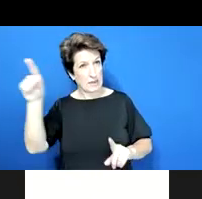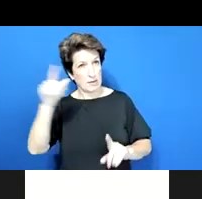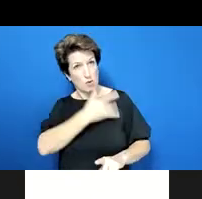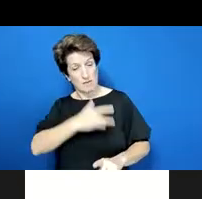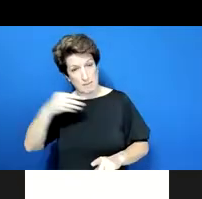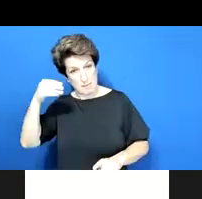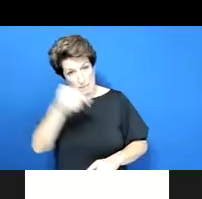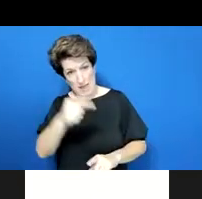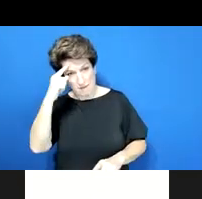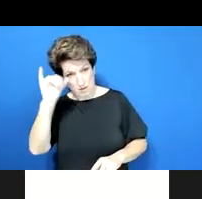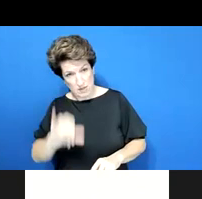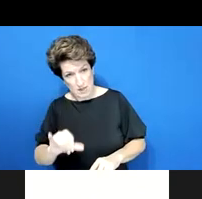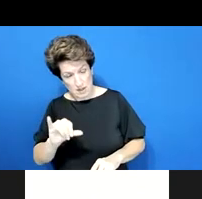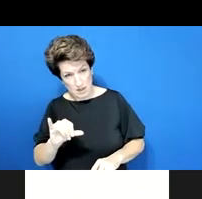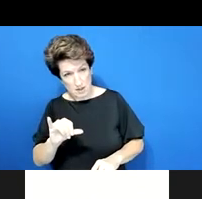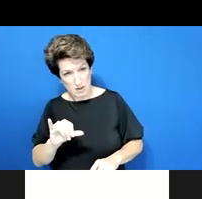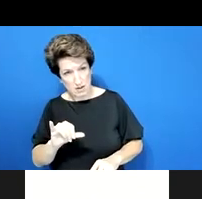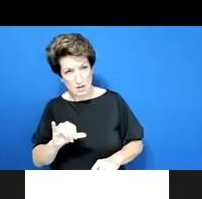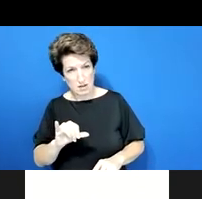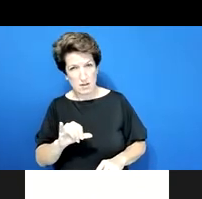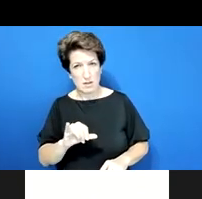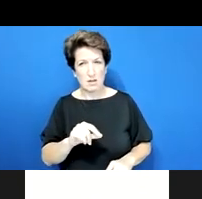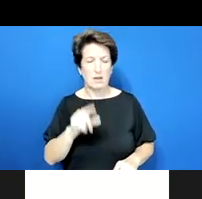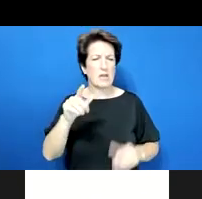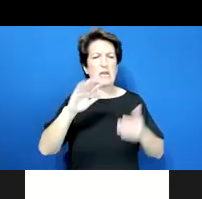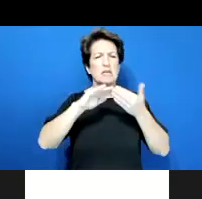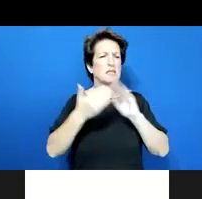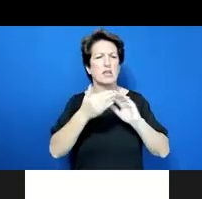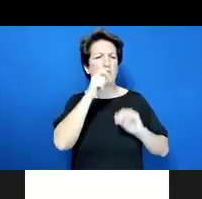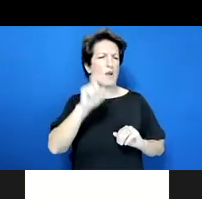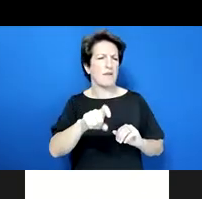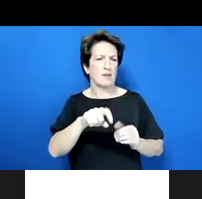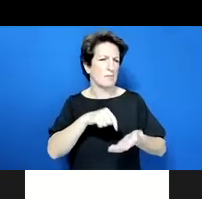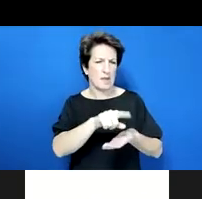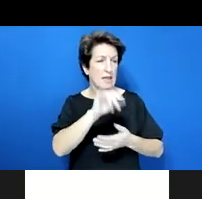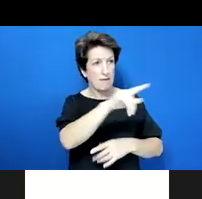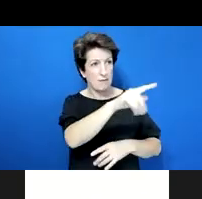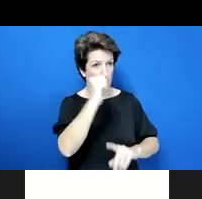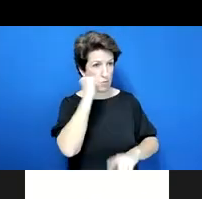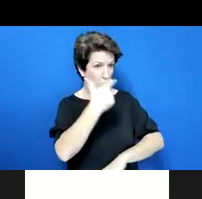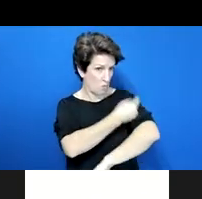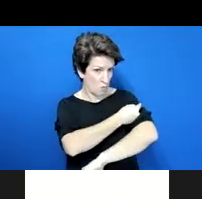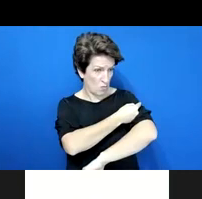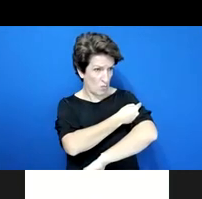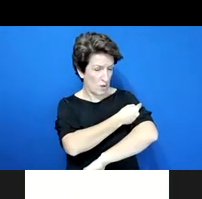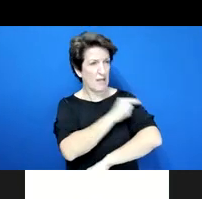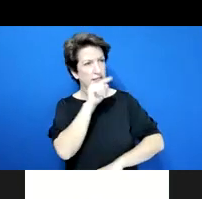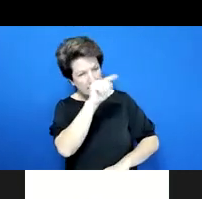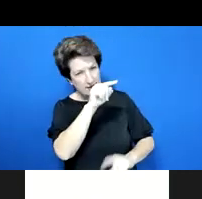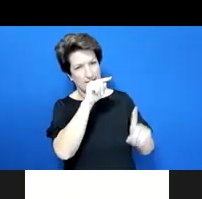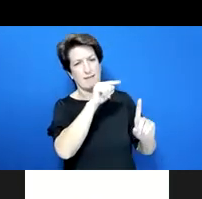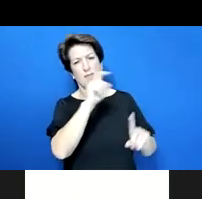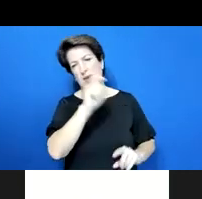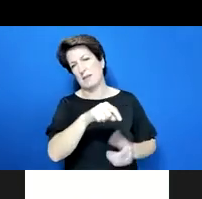that right? The city doesn't need to pay. The person who does not take a vaccine, they have to pay from their own